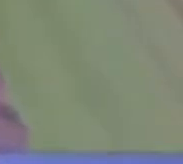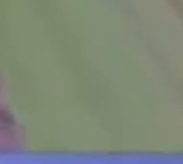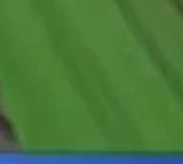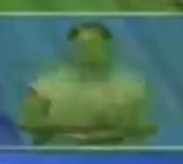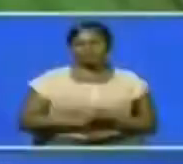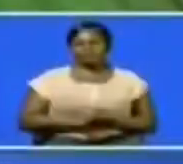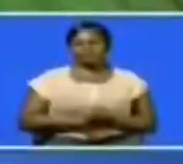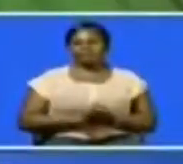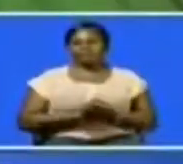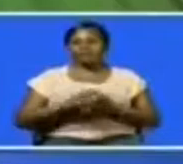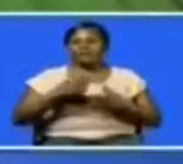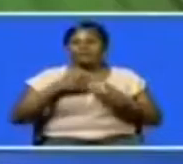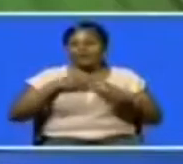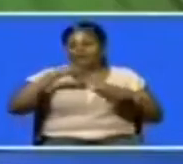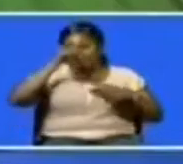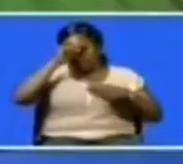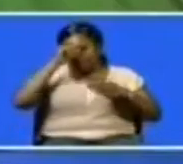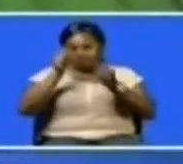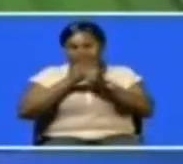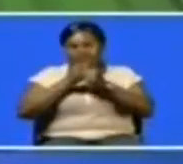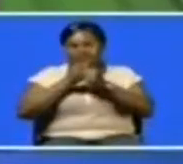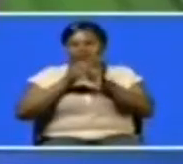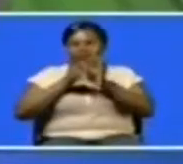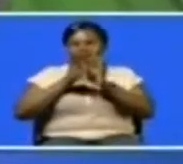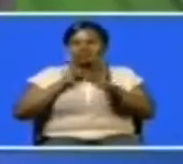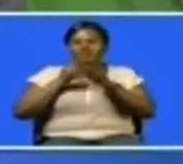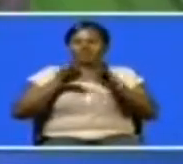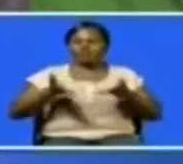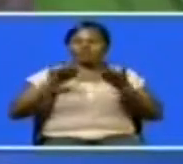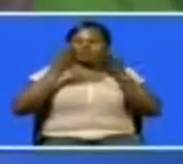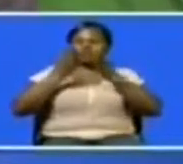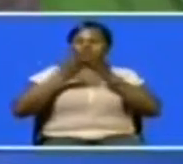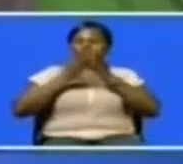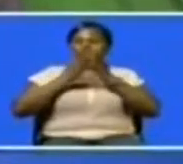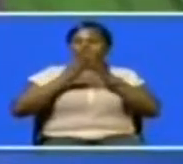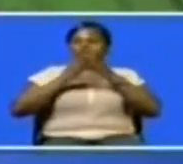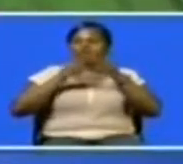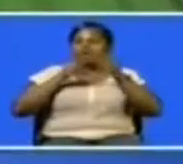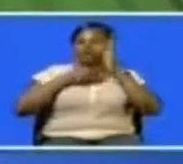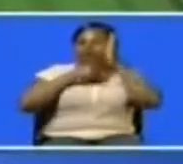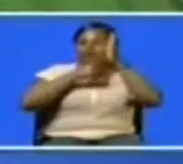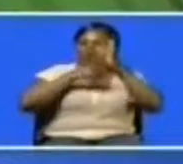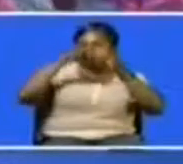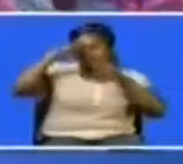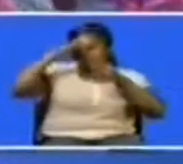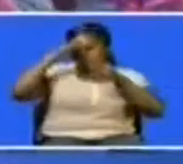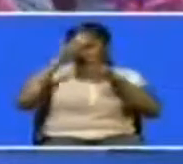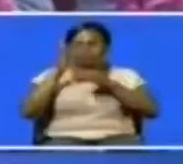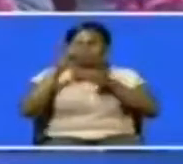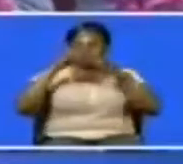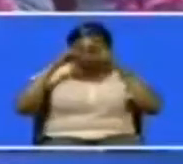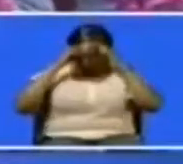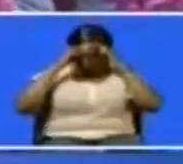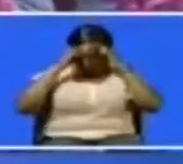My government will not relent in the drive to promote quality and integrity in the education